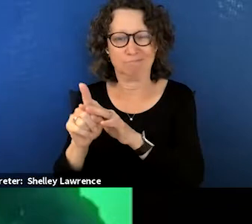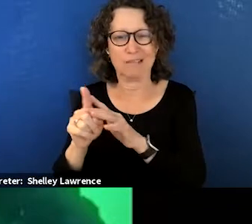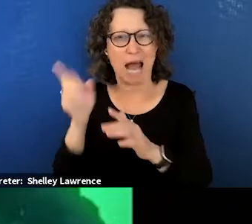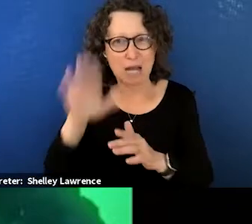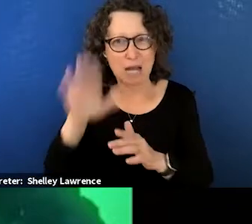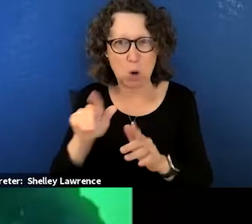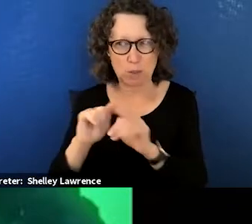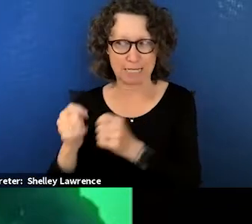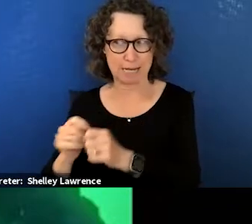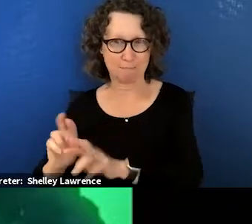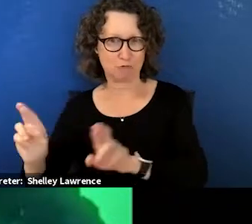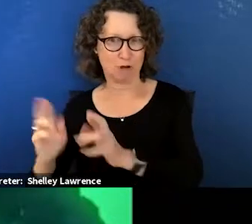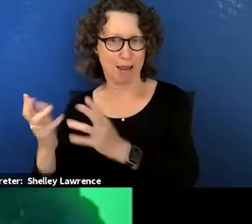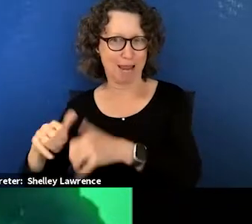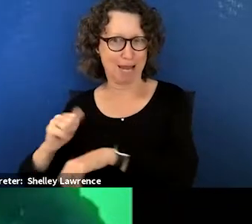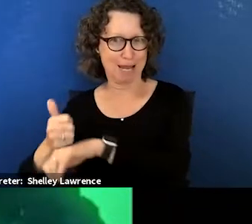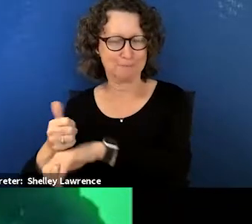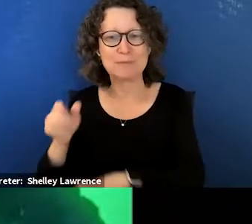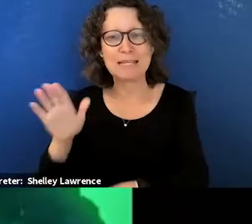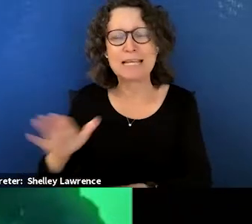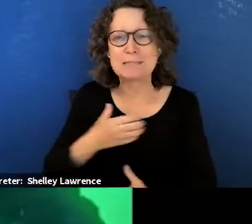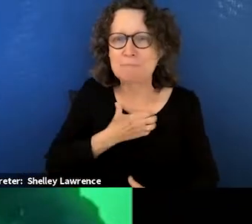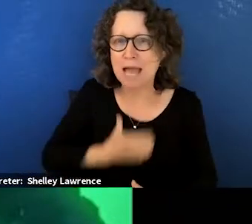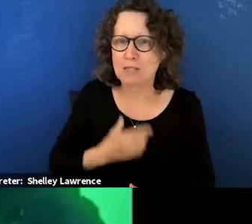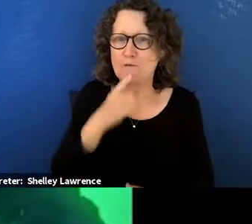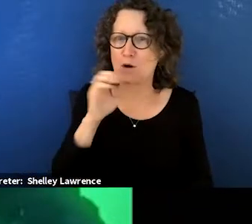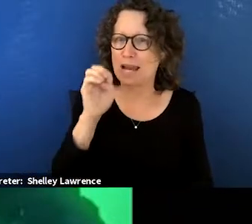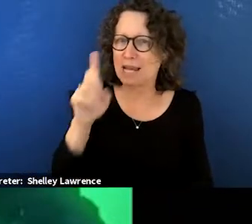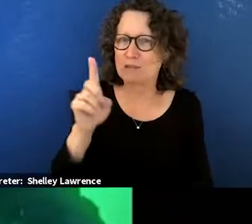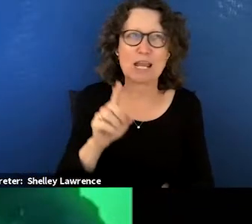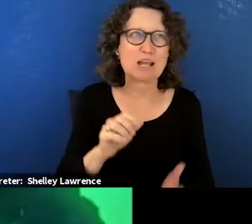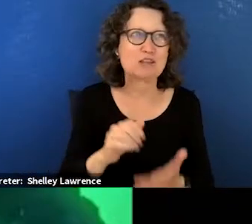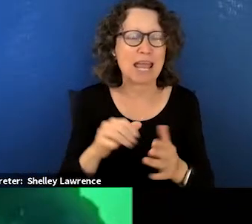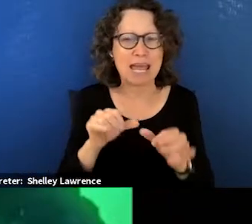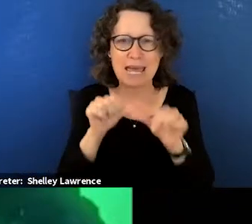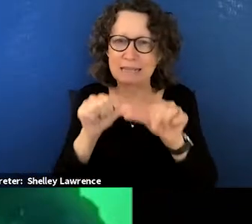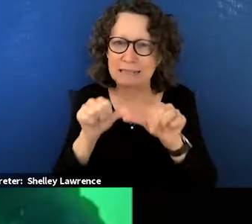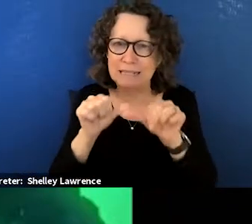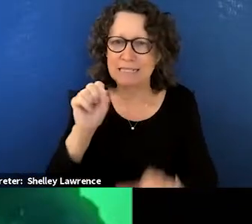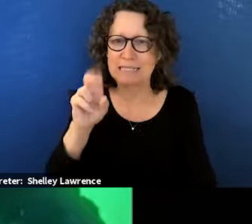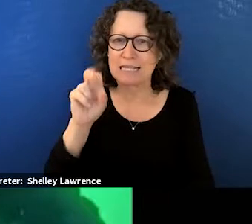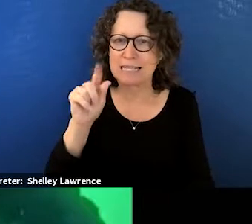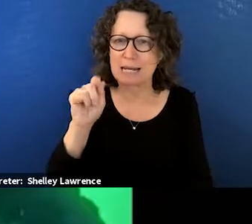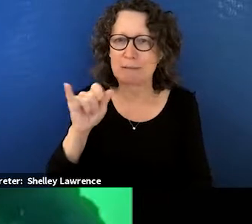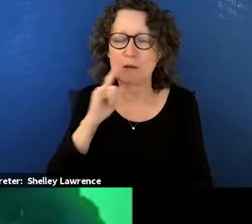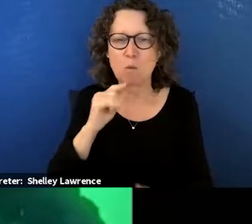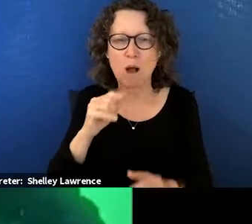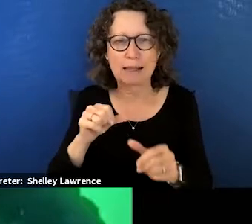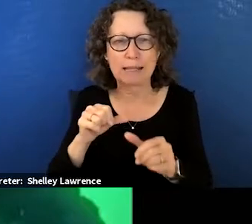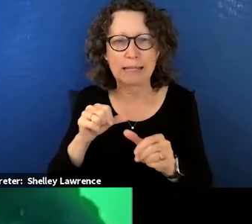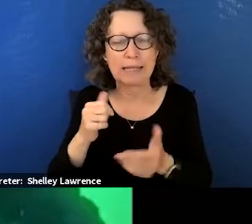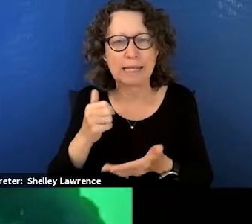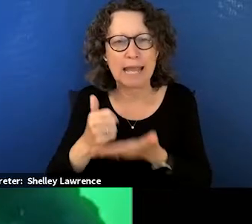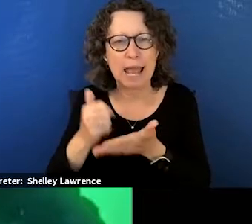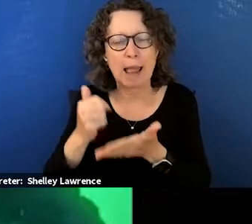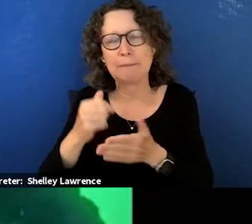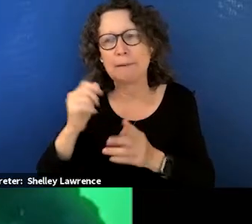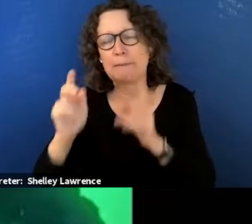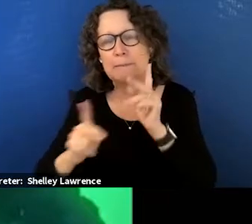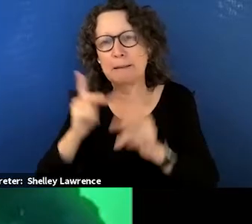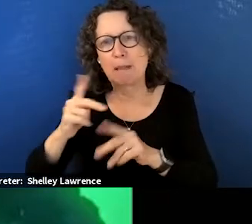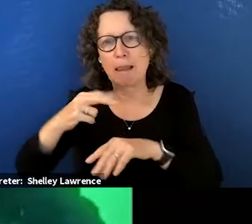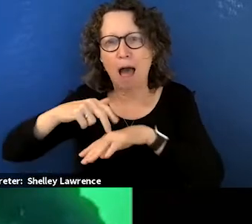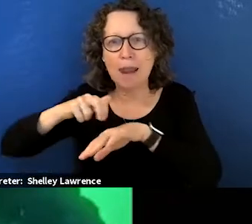him ready. Desmond's passion for education and sustainability began while leading campers on hikes and snorkels on Catalina